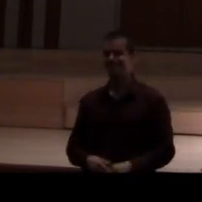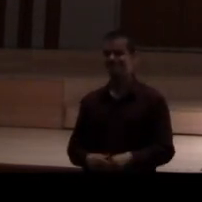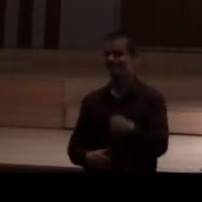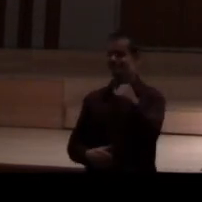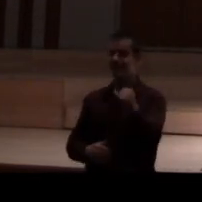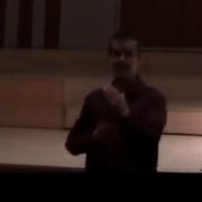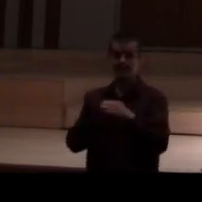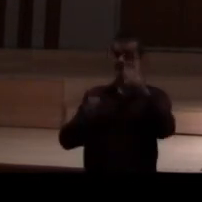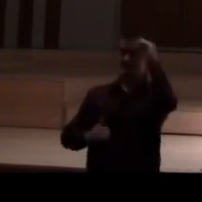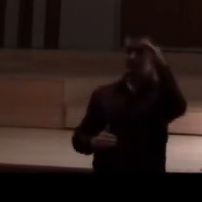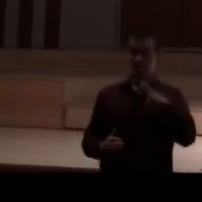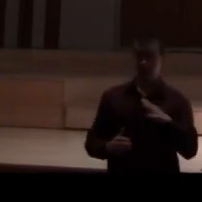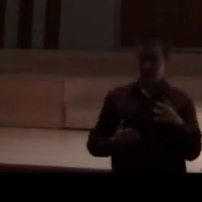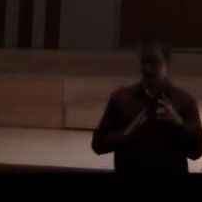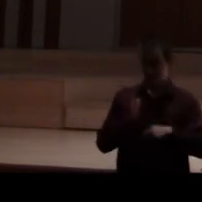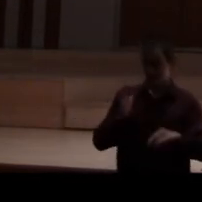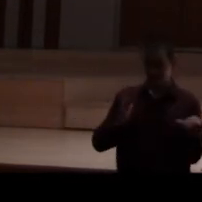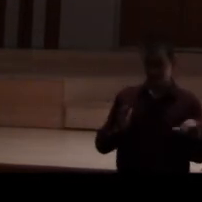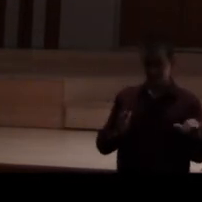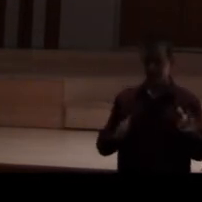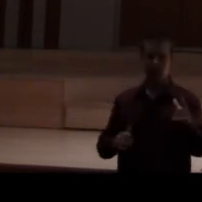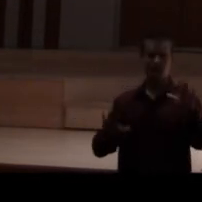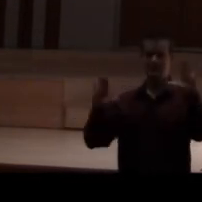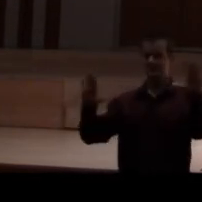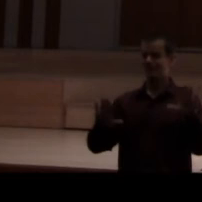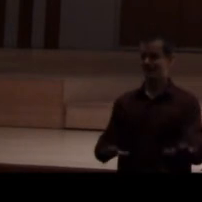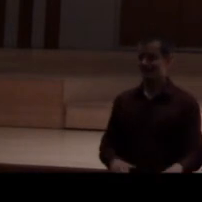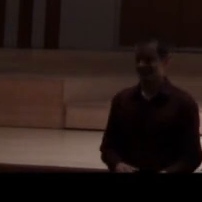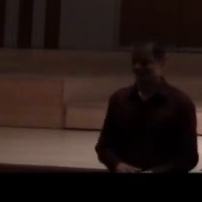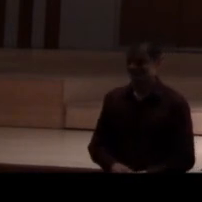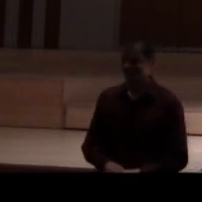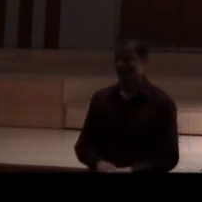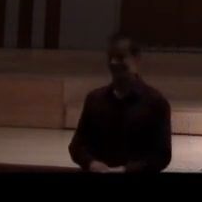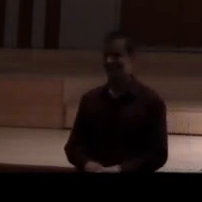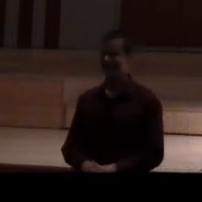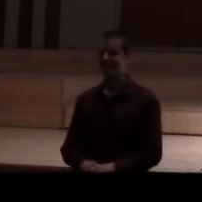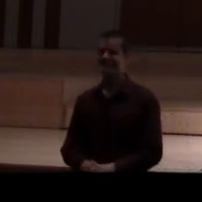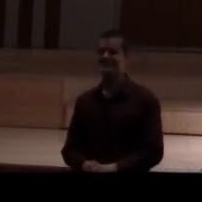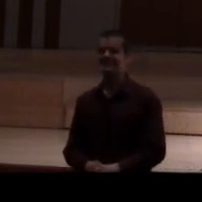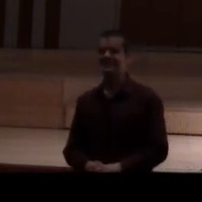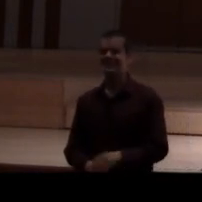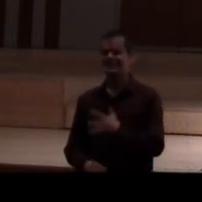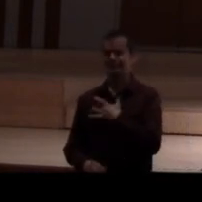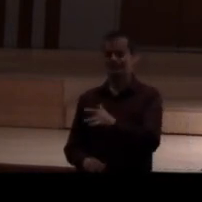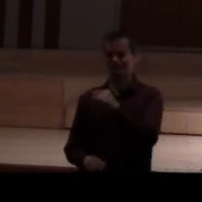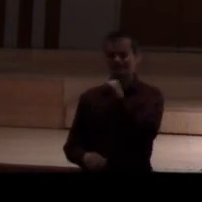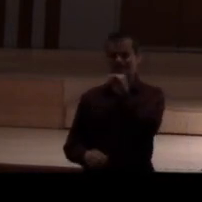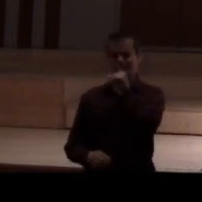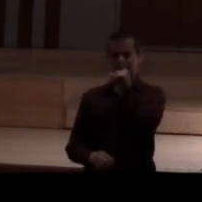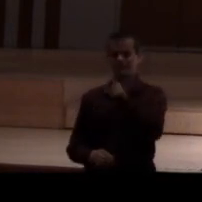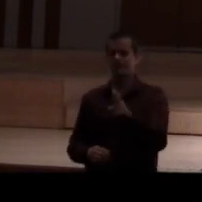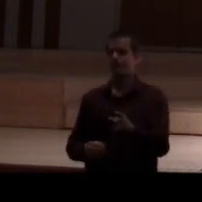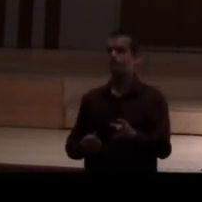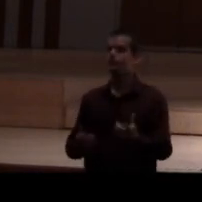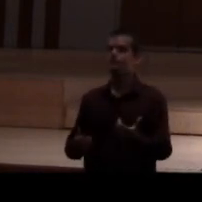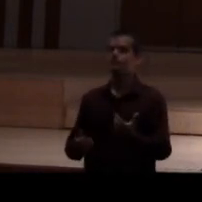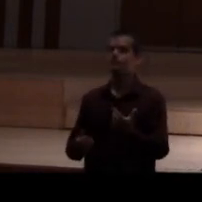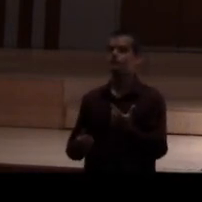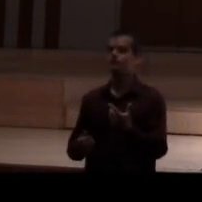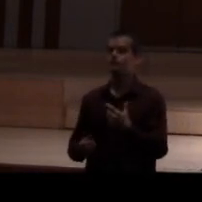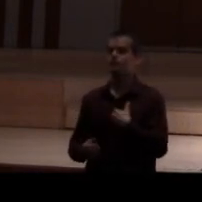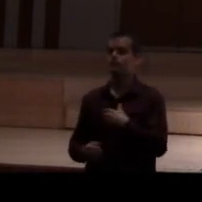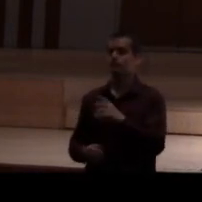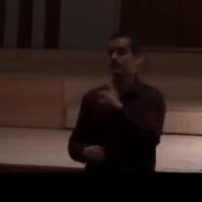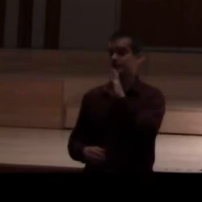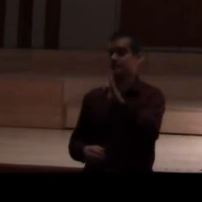Yes, some guys have read Little House on the Prairie. This is amazing. That's usually not true. Well, I have a very special place in my